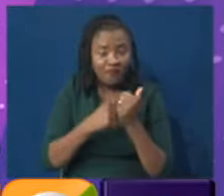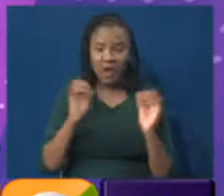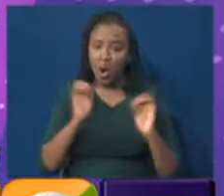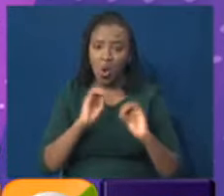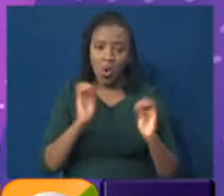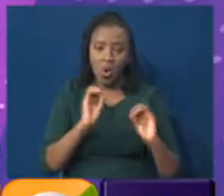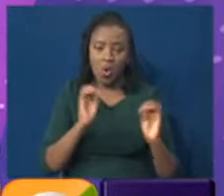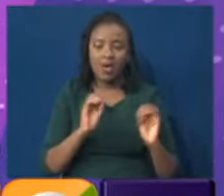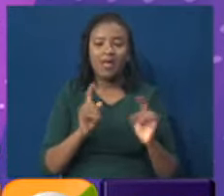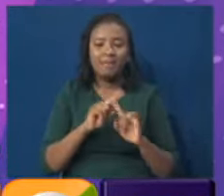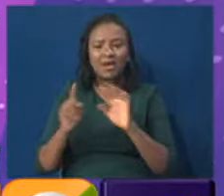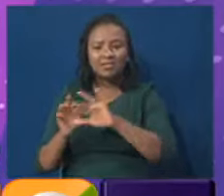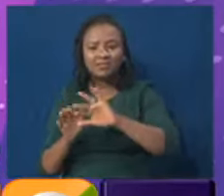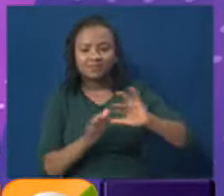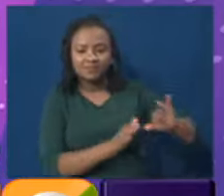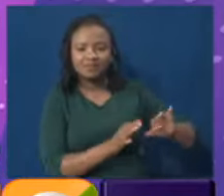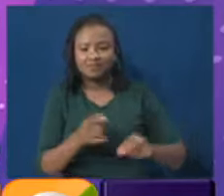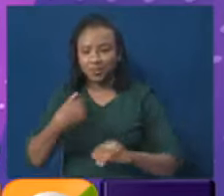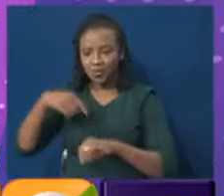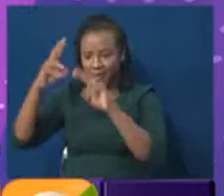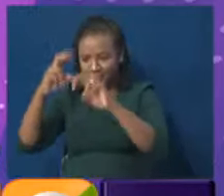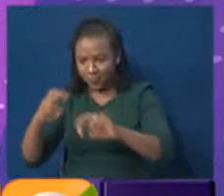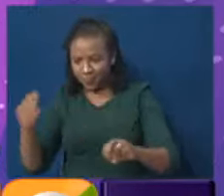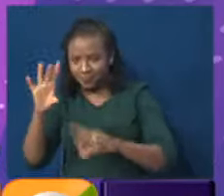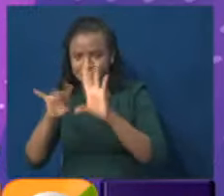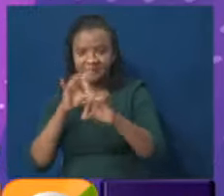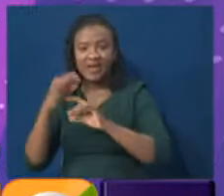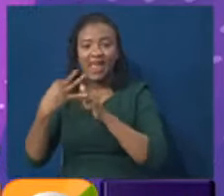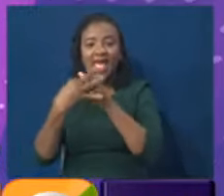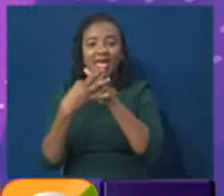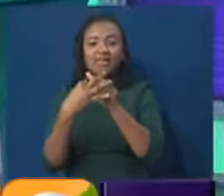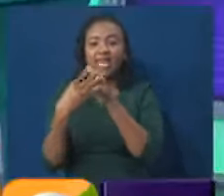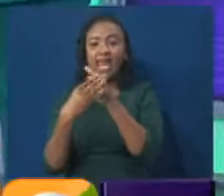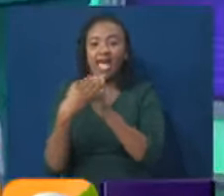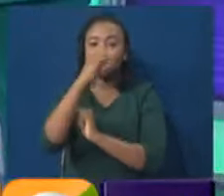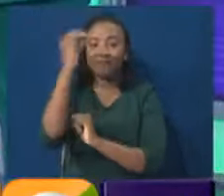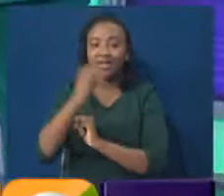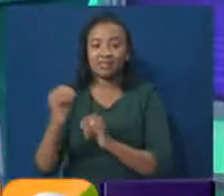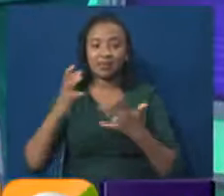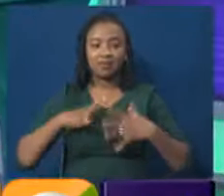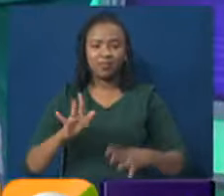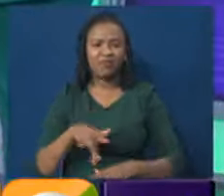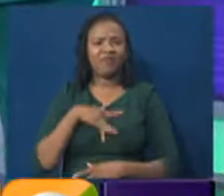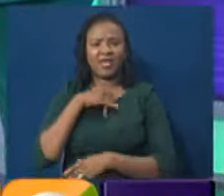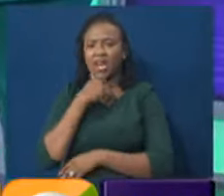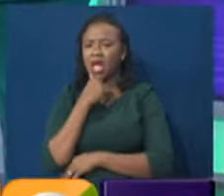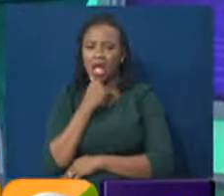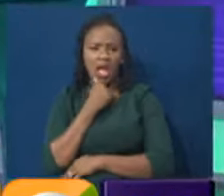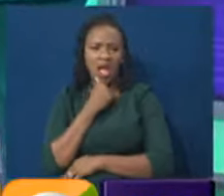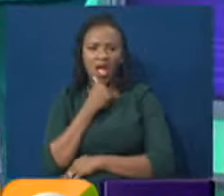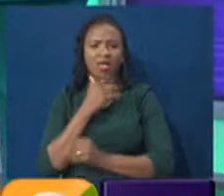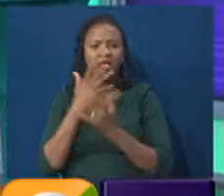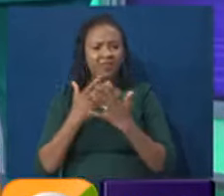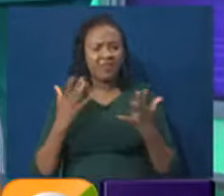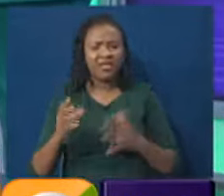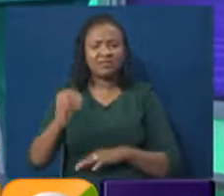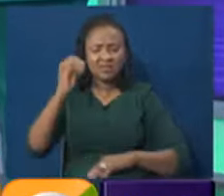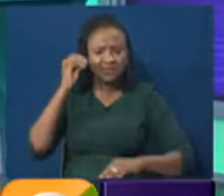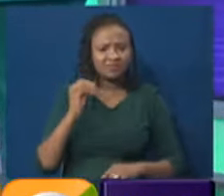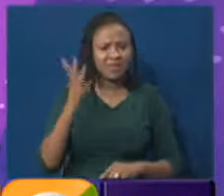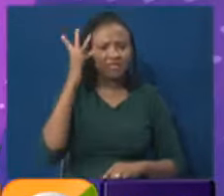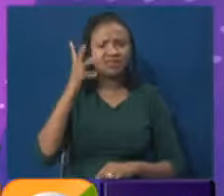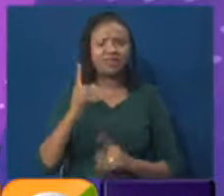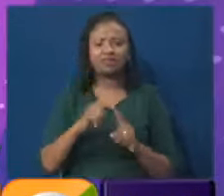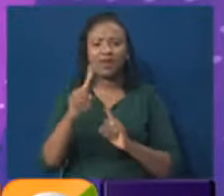showed 89% of at least the respondents felt the high cost of living was the reason why the country was going in the wrong direction. How do we